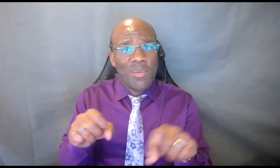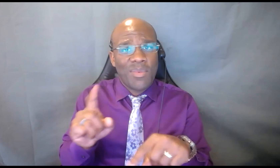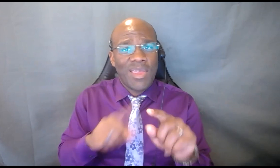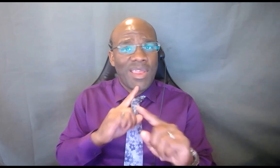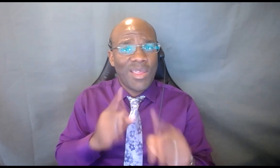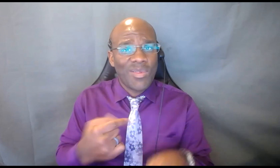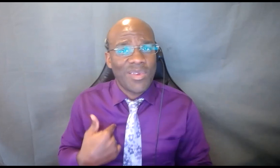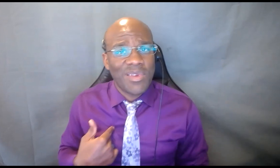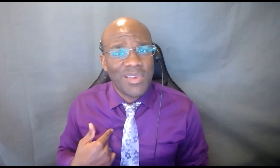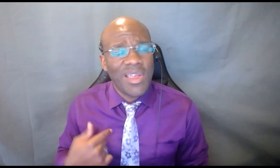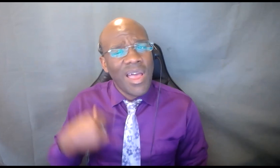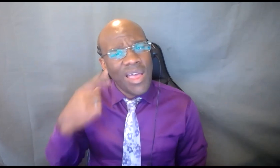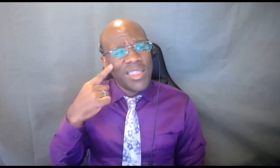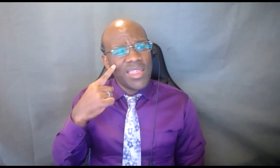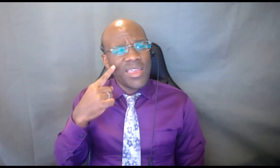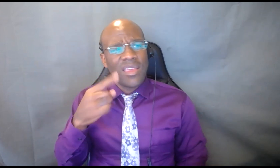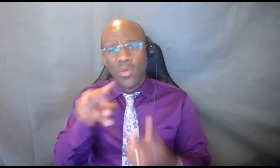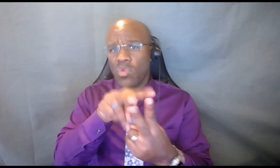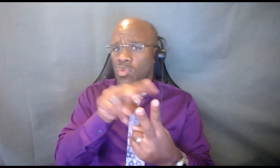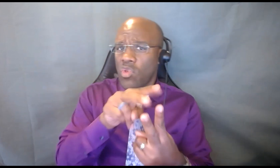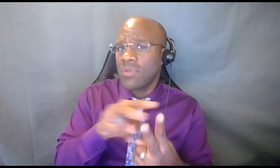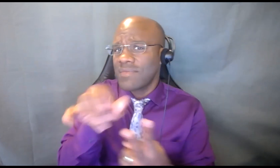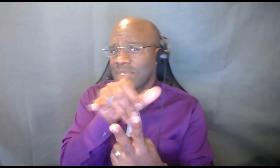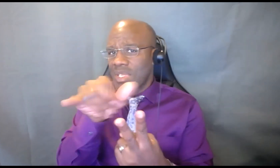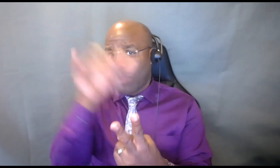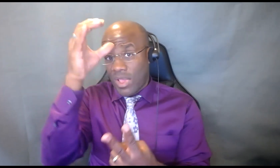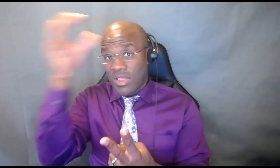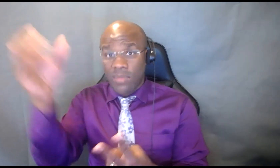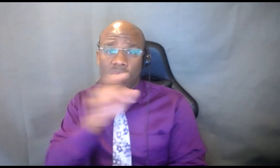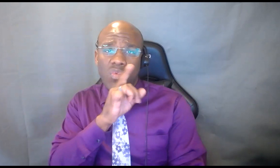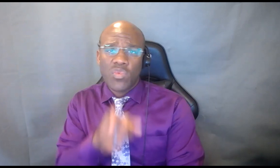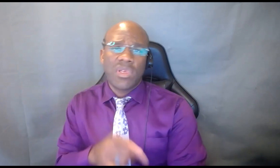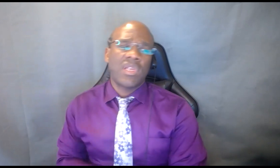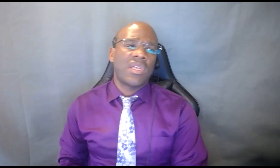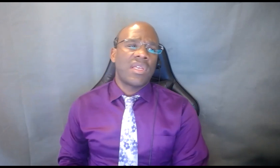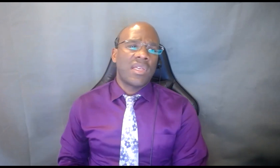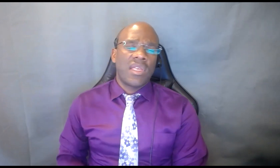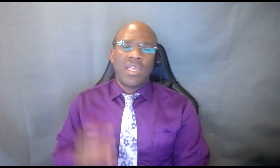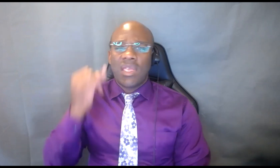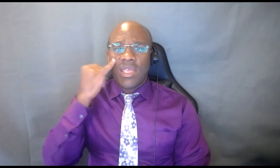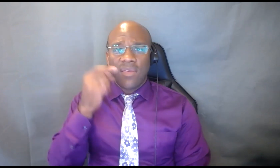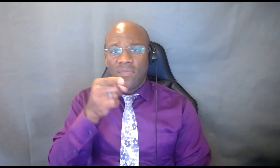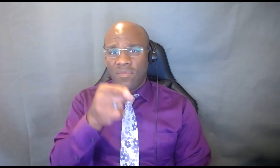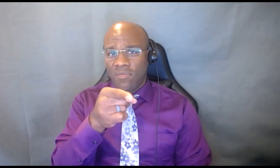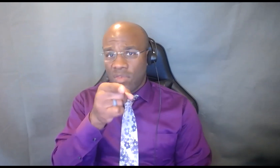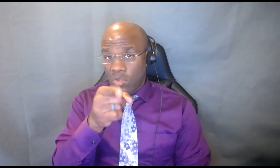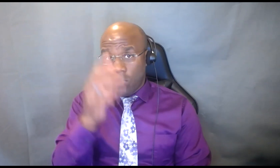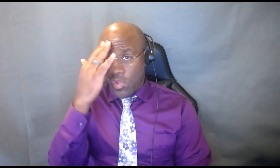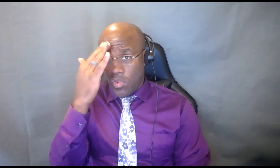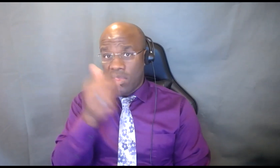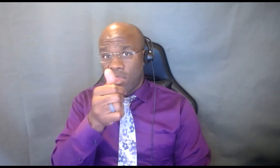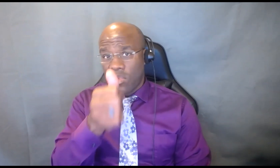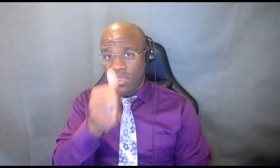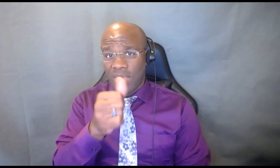there are similar concepts. And I think that, if you are knowing that you do have to mask